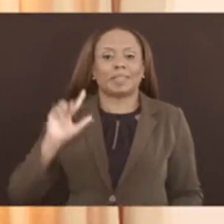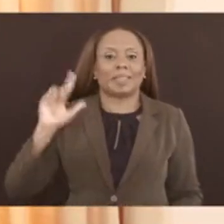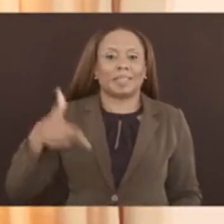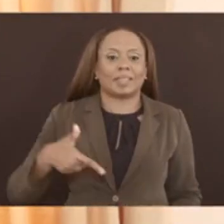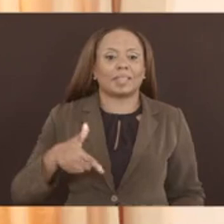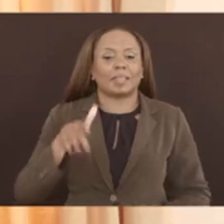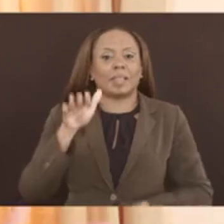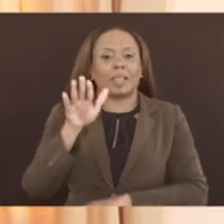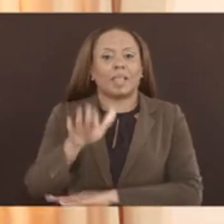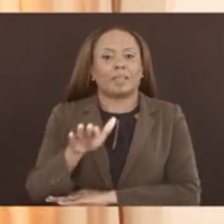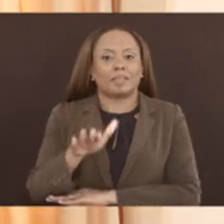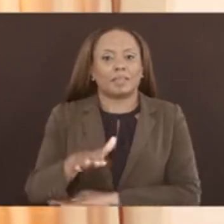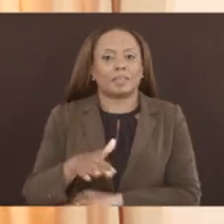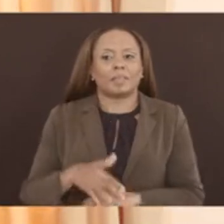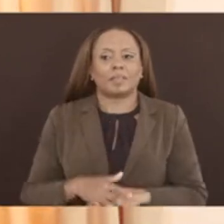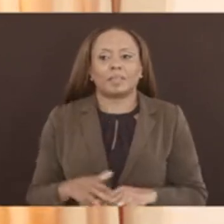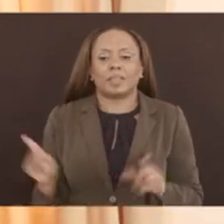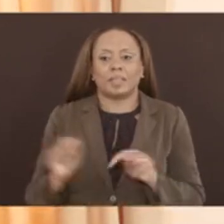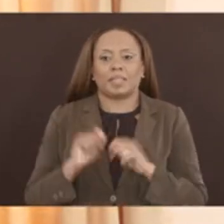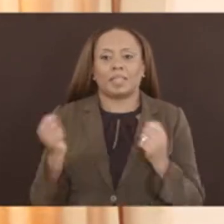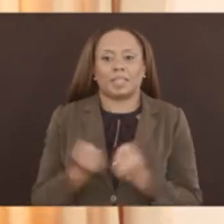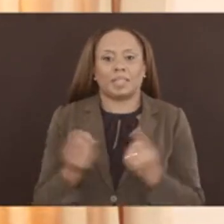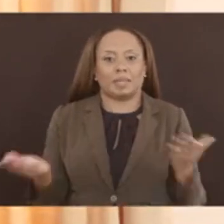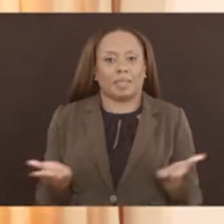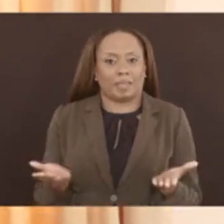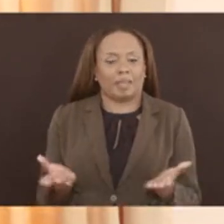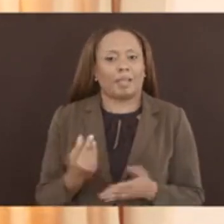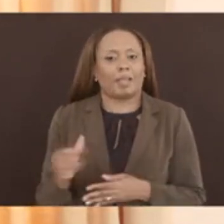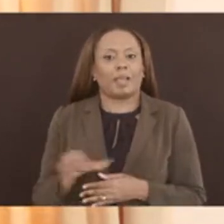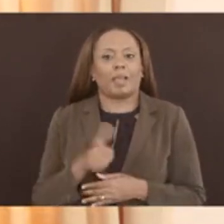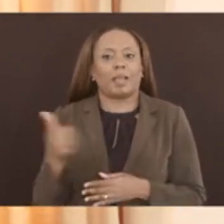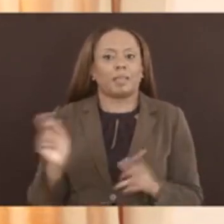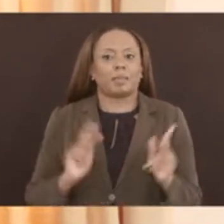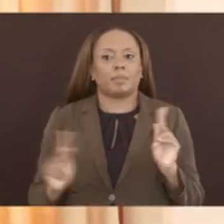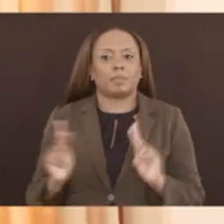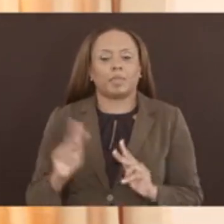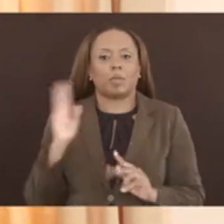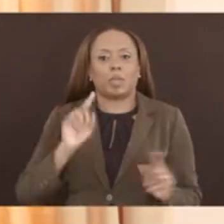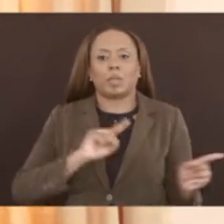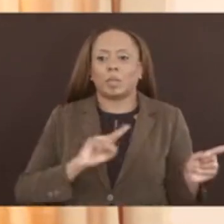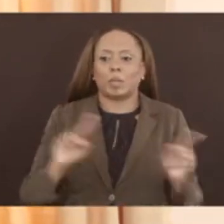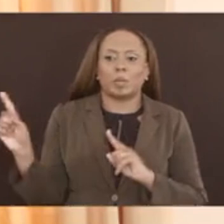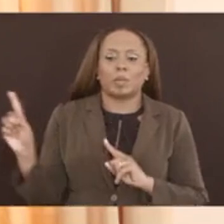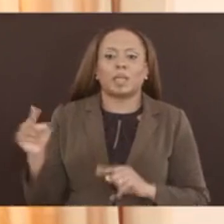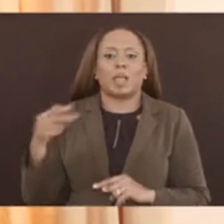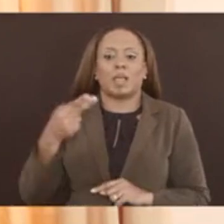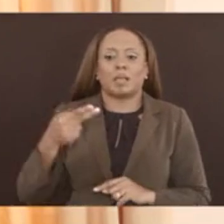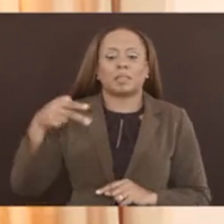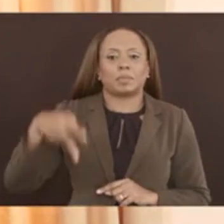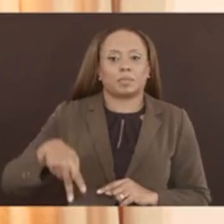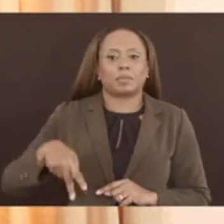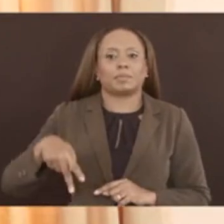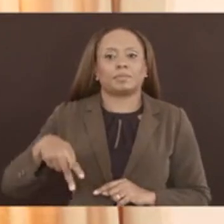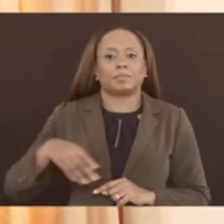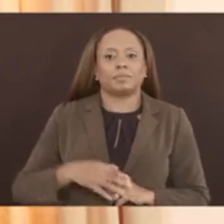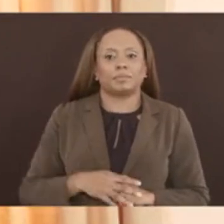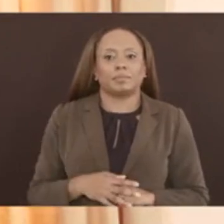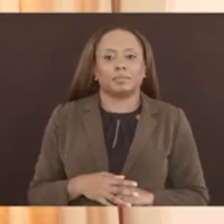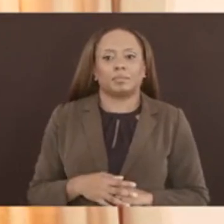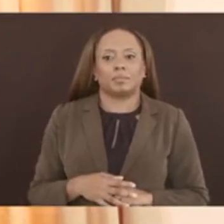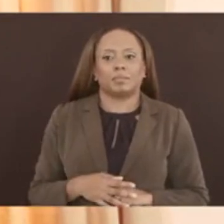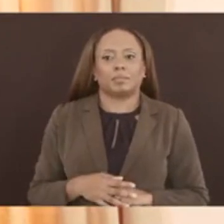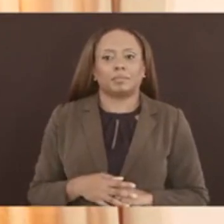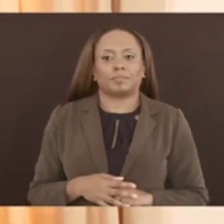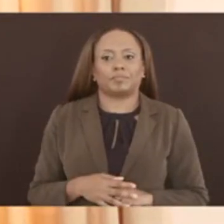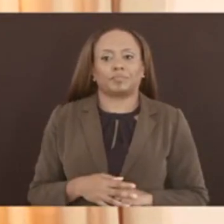afternoon, certainly this team that is here with me, as well as some of the others, will be at the Harrison Point facility. We have